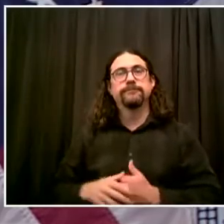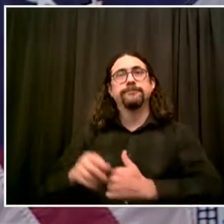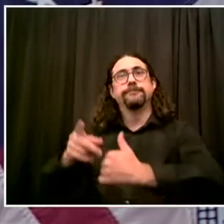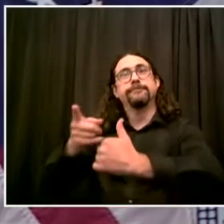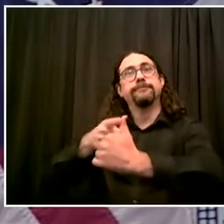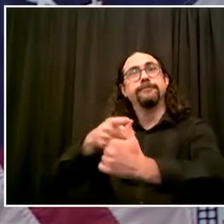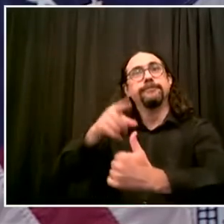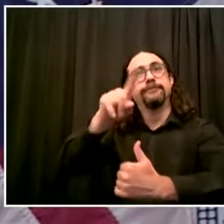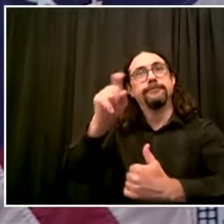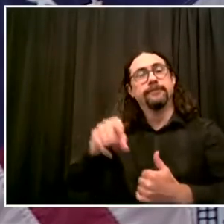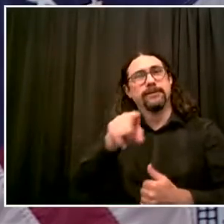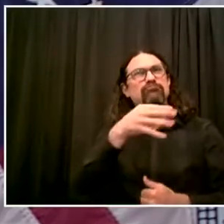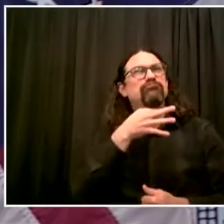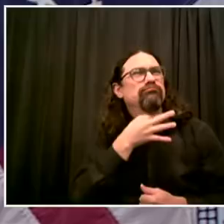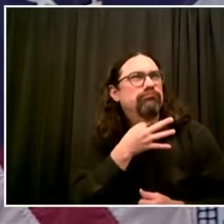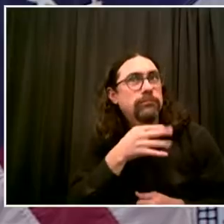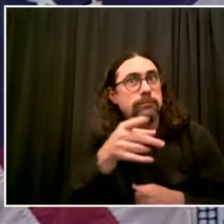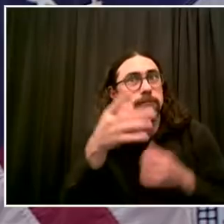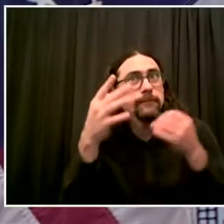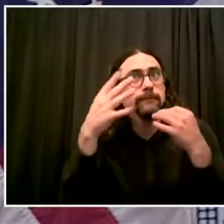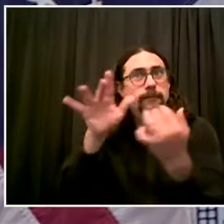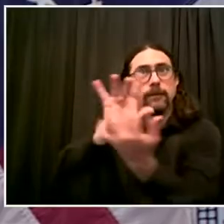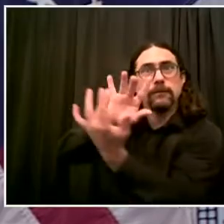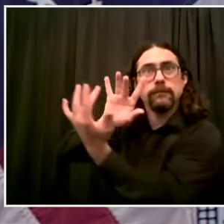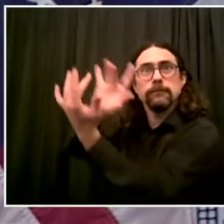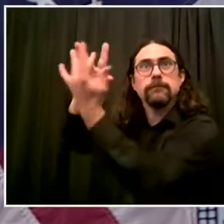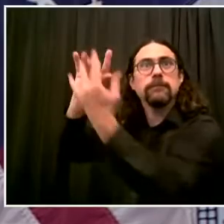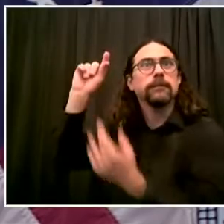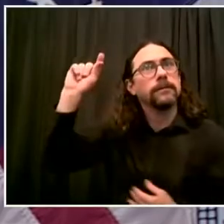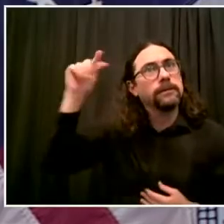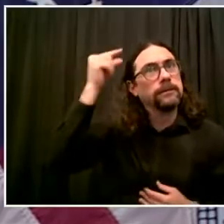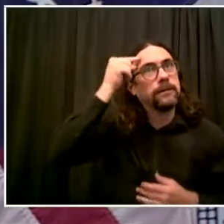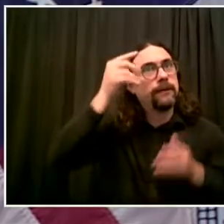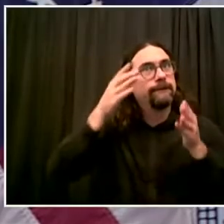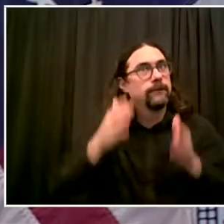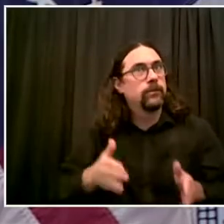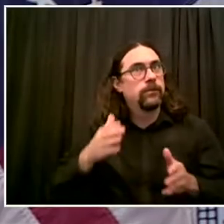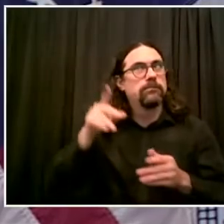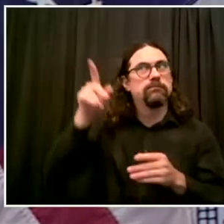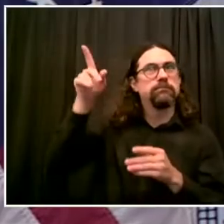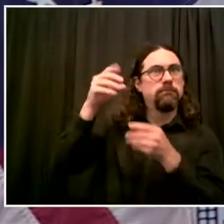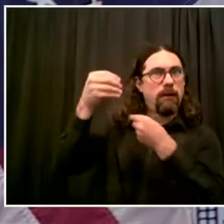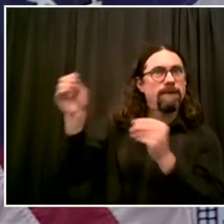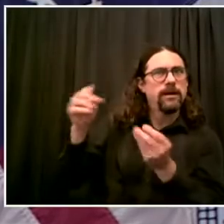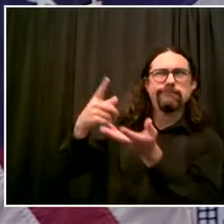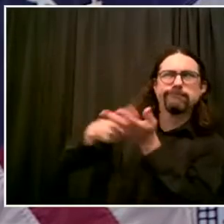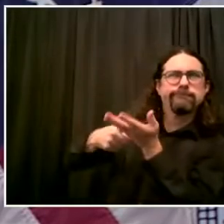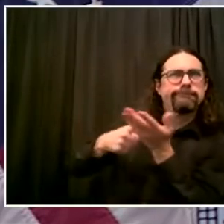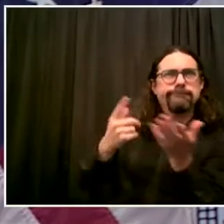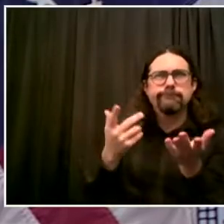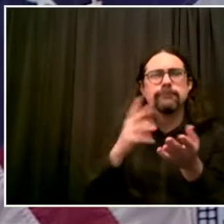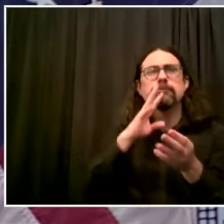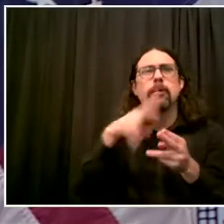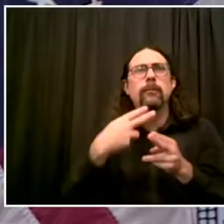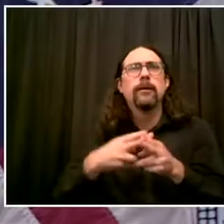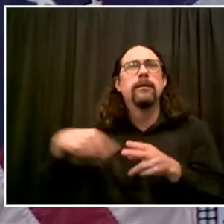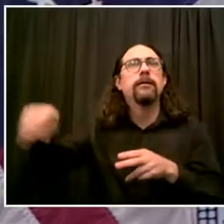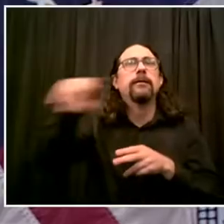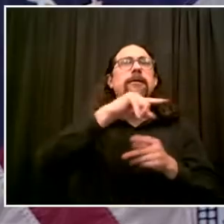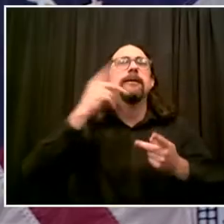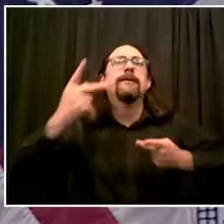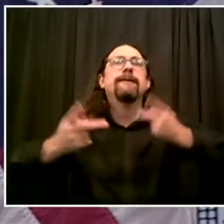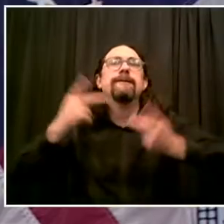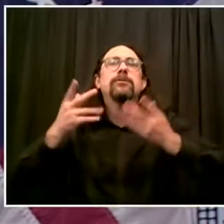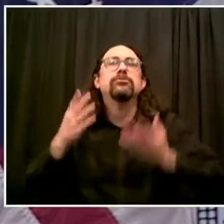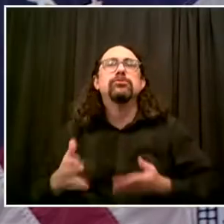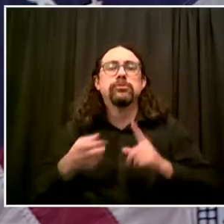from other states? To what degree is your either health department or health and hospitals coordinating with them to enforce a quarantine